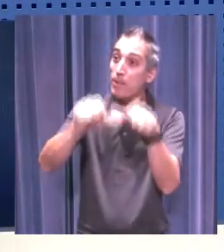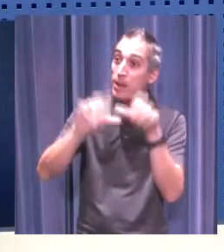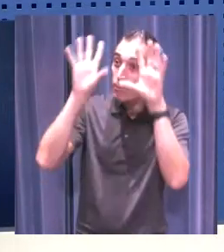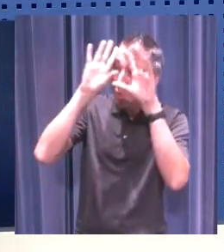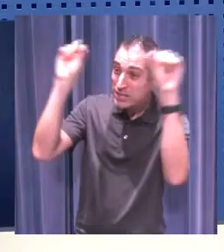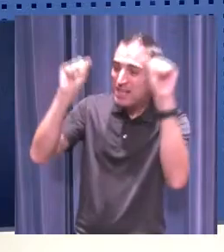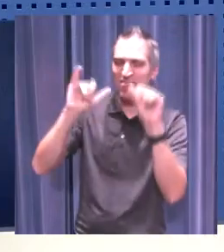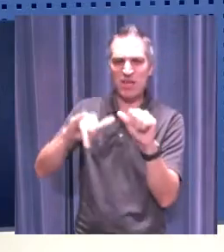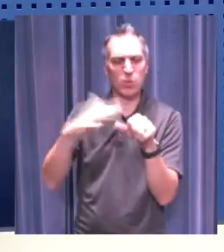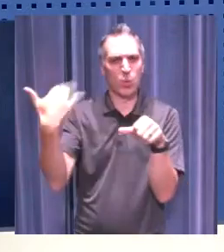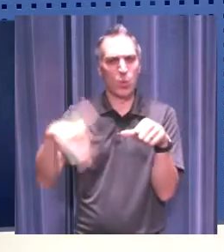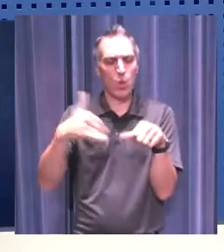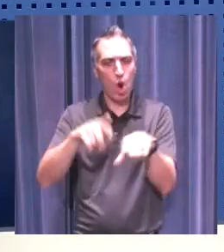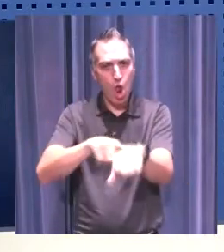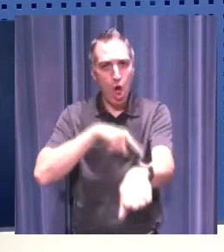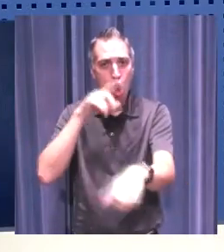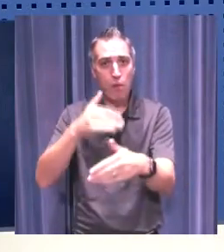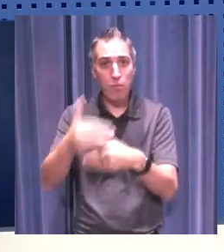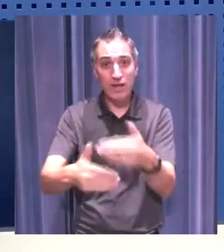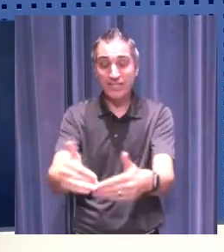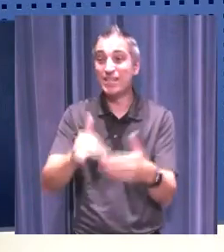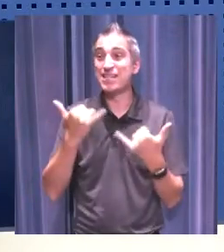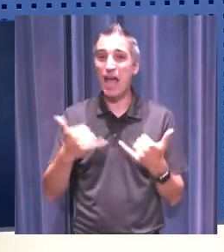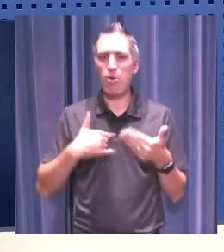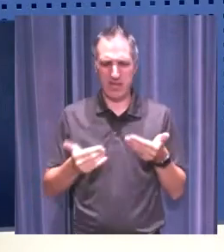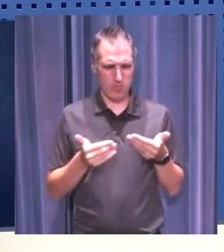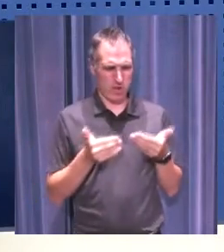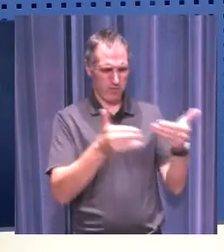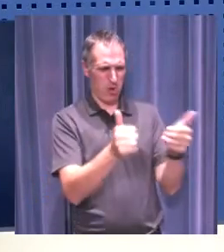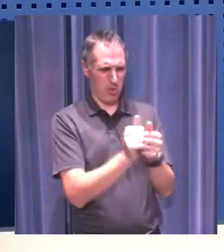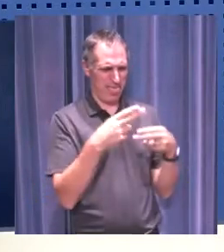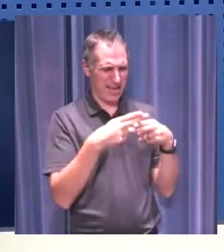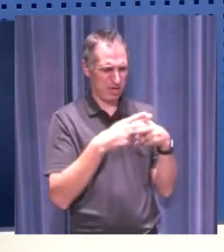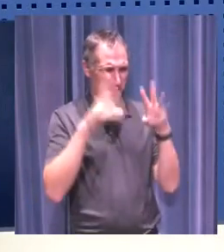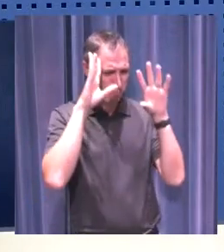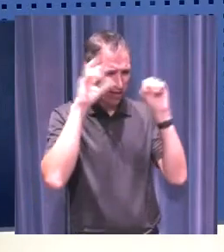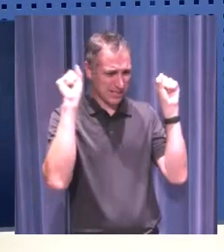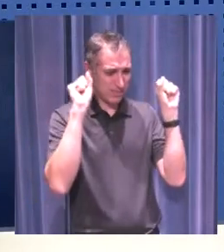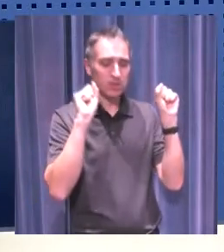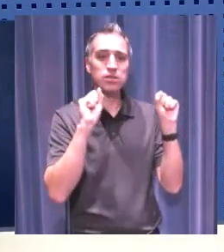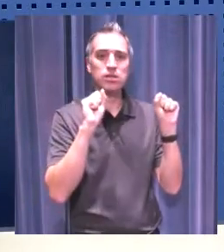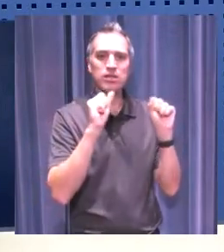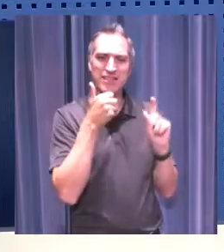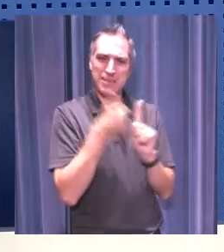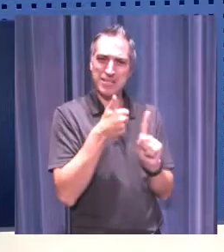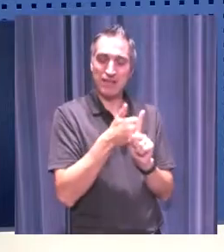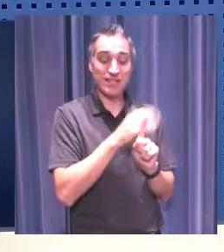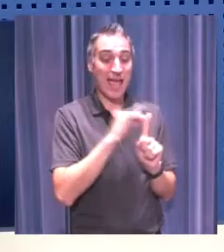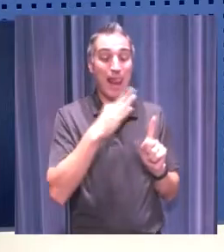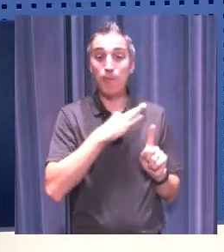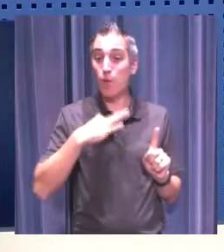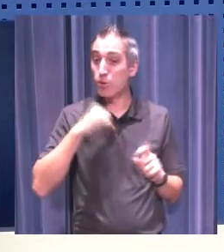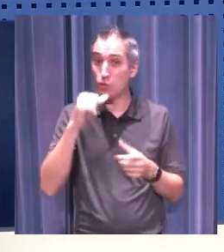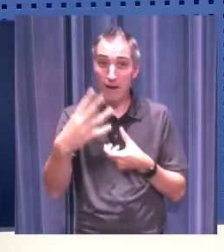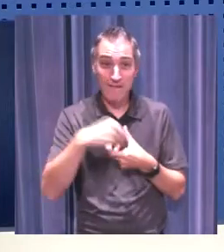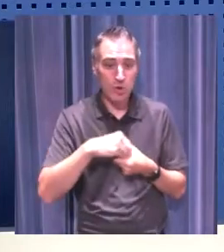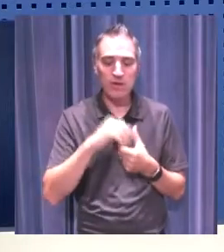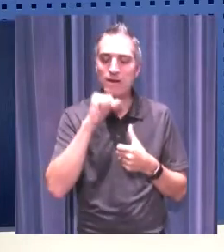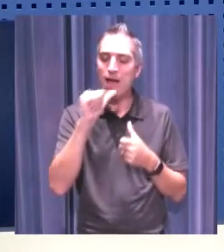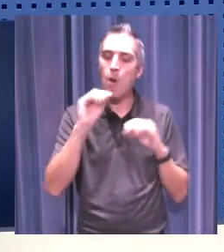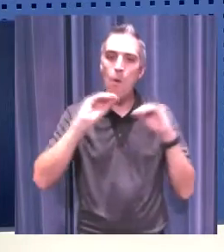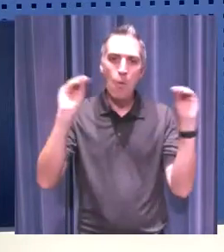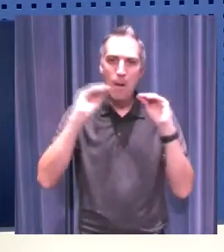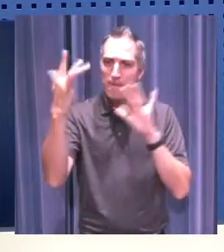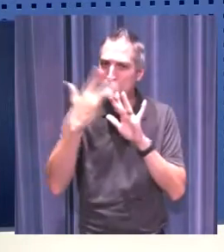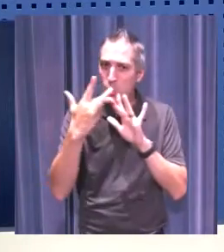inclusive process. Instead, this board moved forward with an interim president search in isolation. Employees were not engaged or asked for input. There was